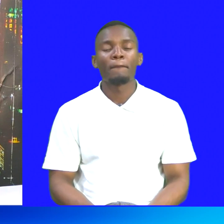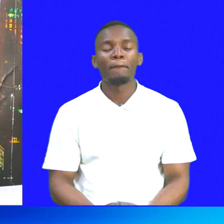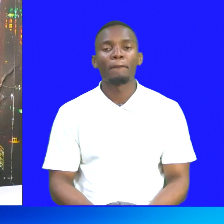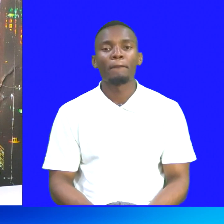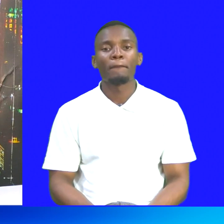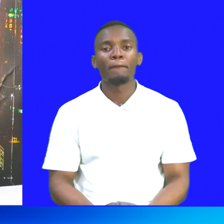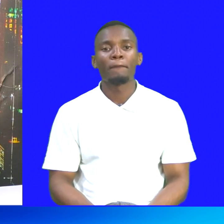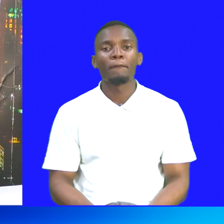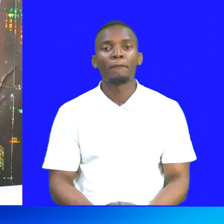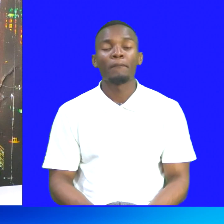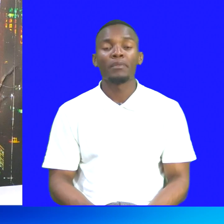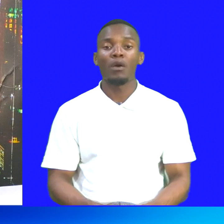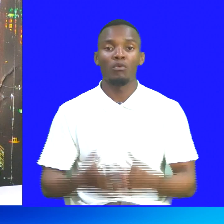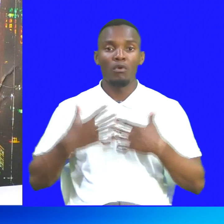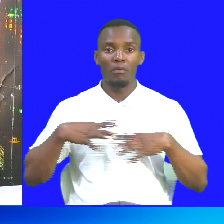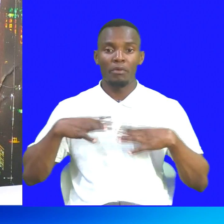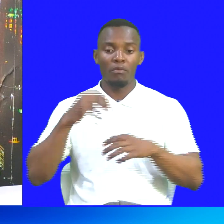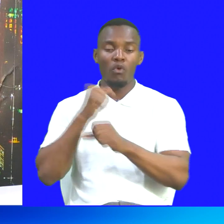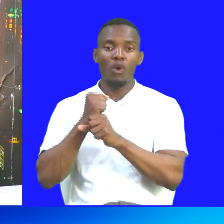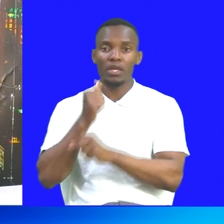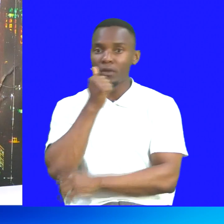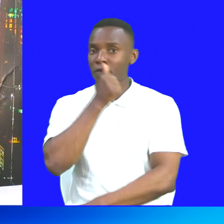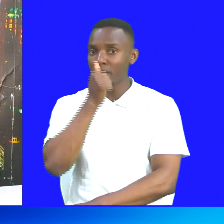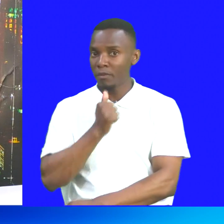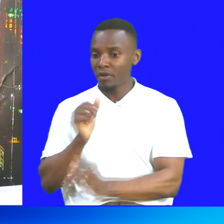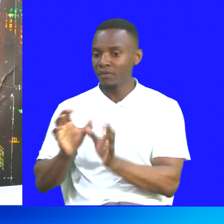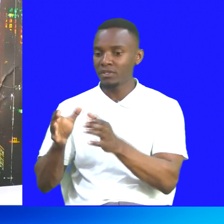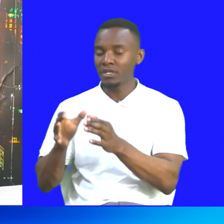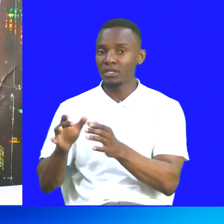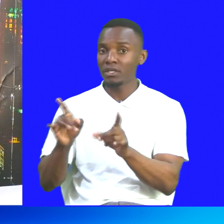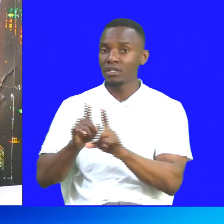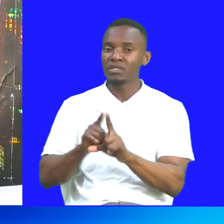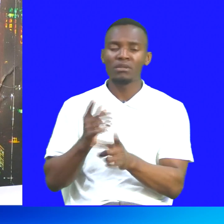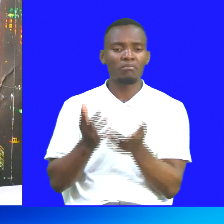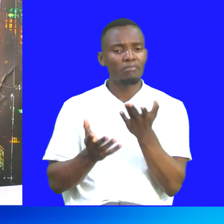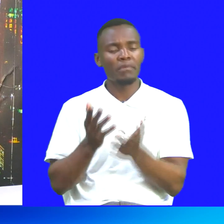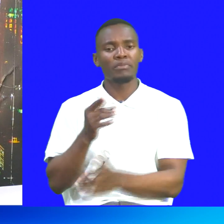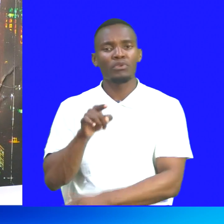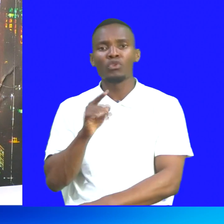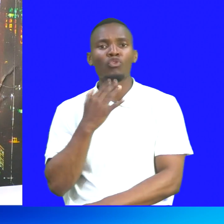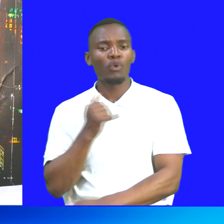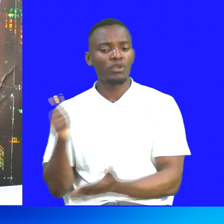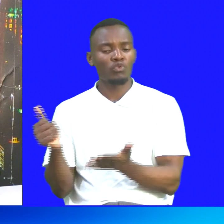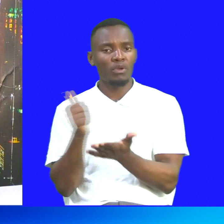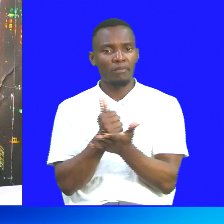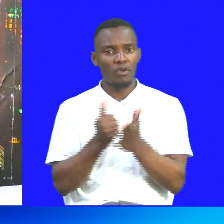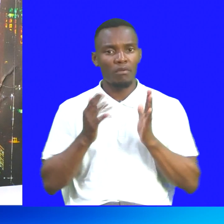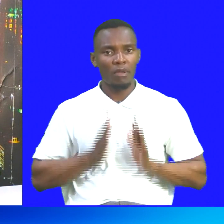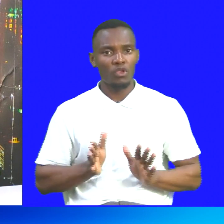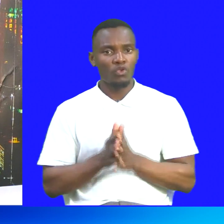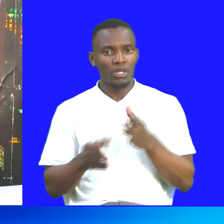who are in the private sectors and you would want to hire people with